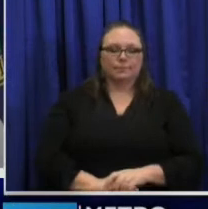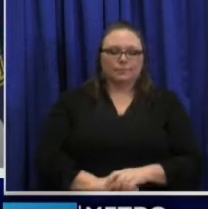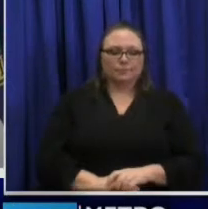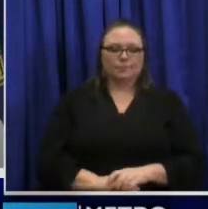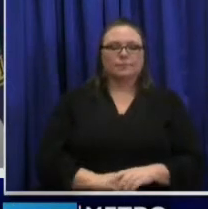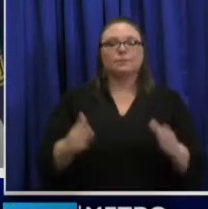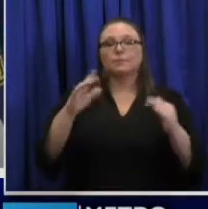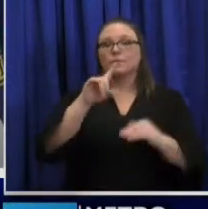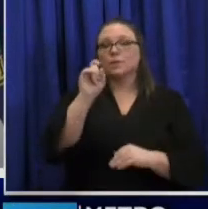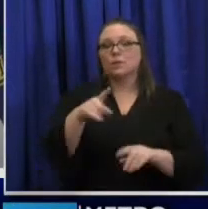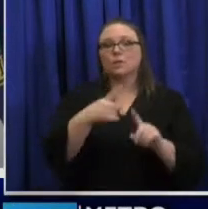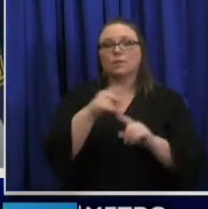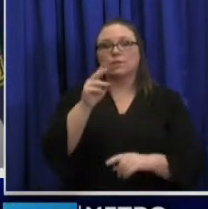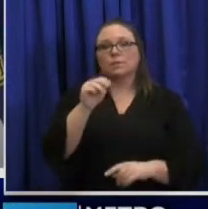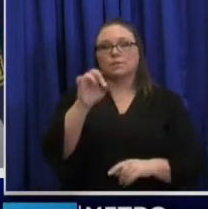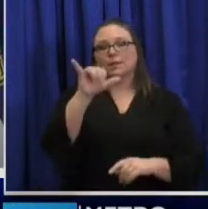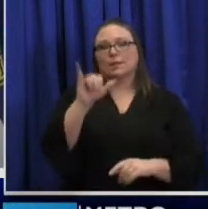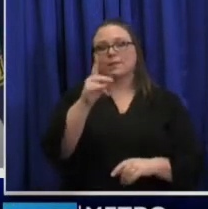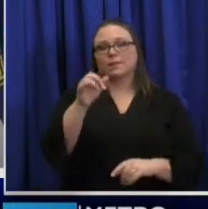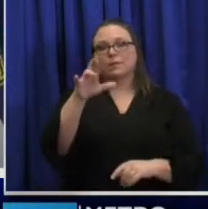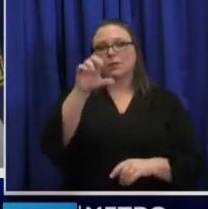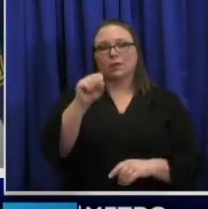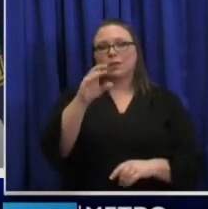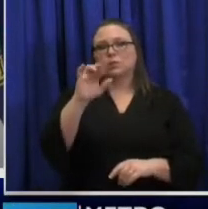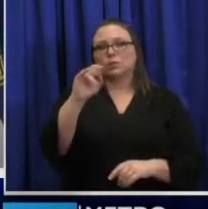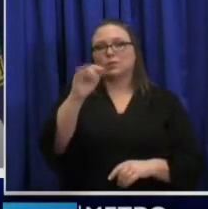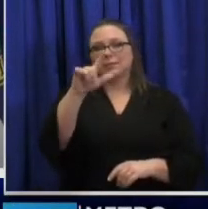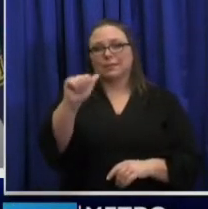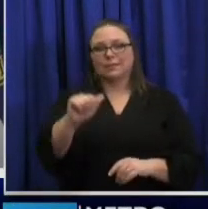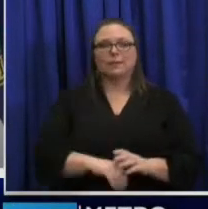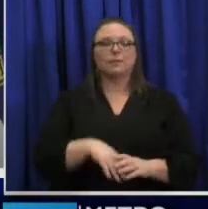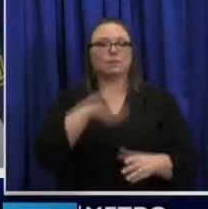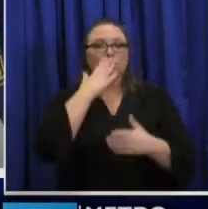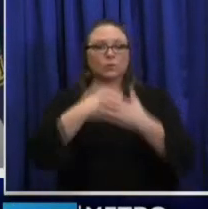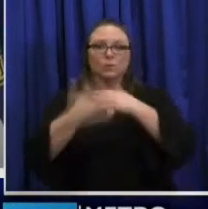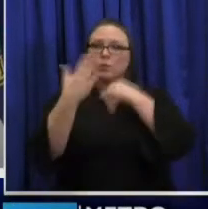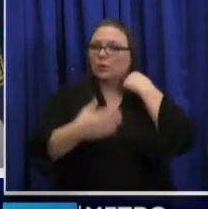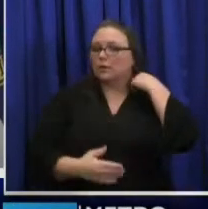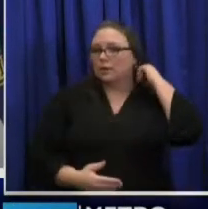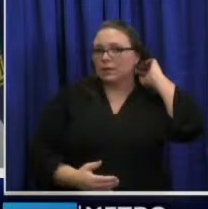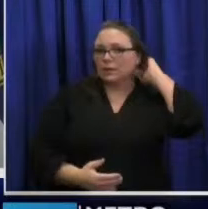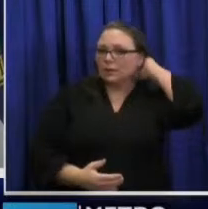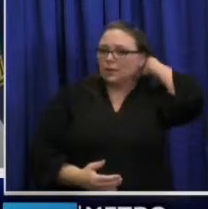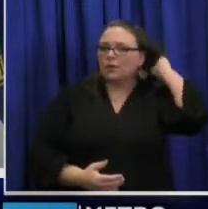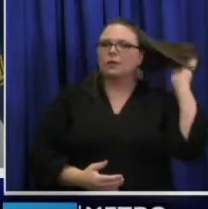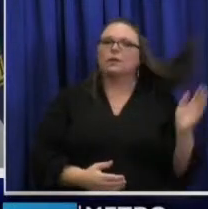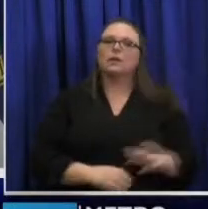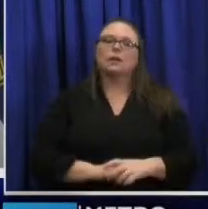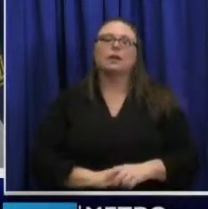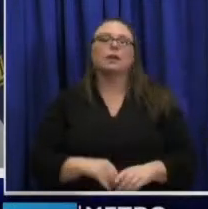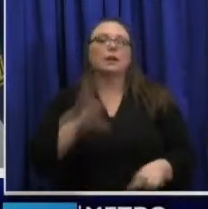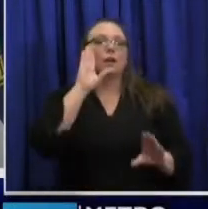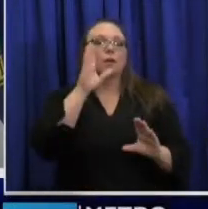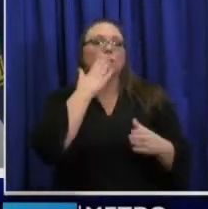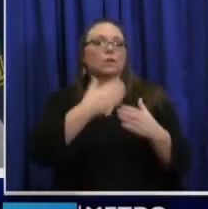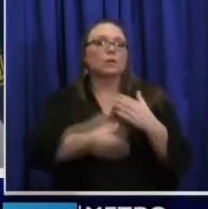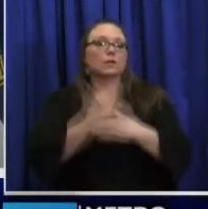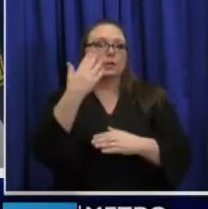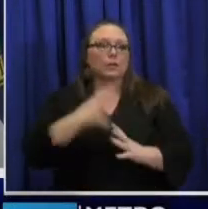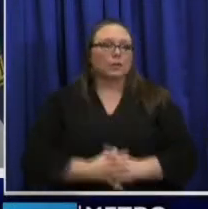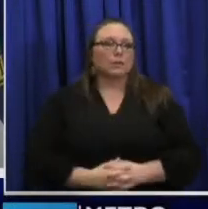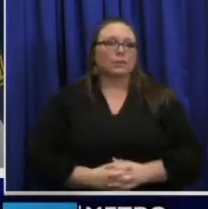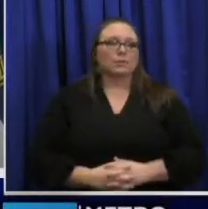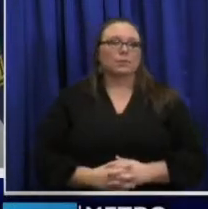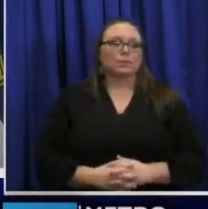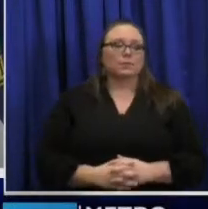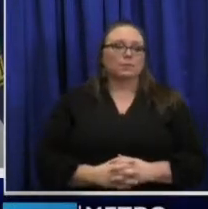Our next question is from Neri Vargas Ortega. Good morning. Good morning. I'm Neri Vargas Ortega from